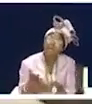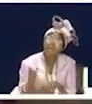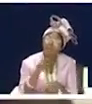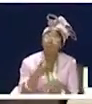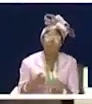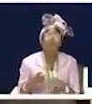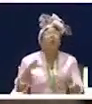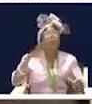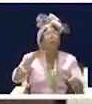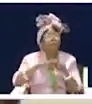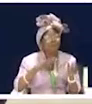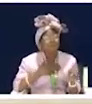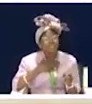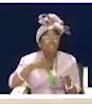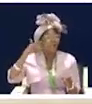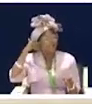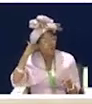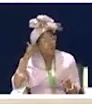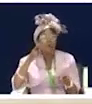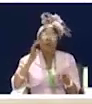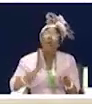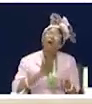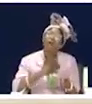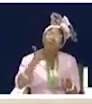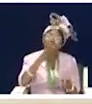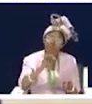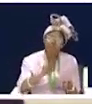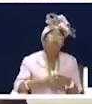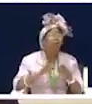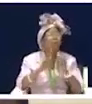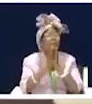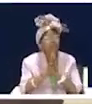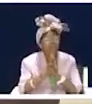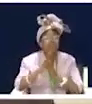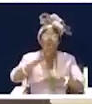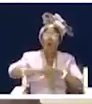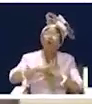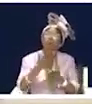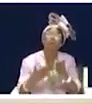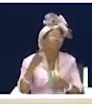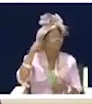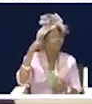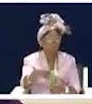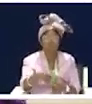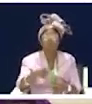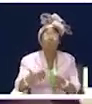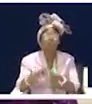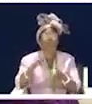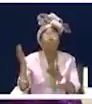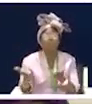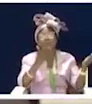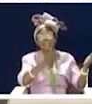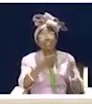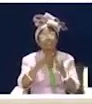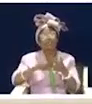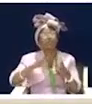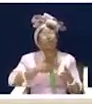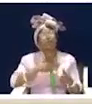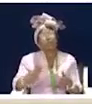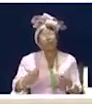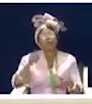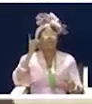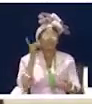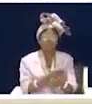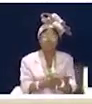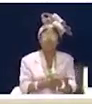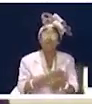Pastor Adeboye. He should pray on a mantle for you and bring it to my daughter. And on my part too, I sent a mail